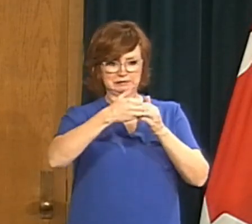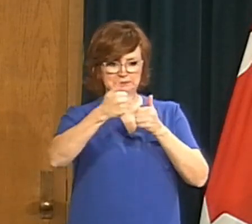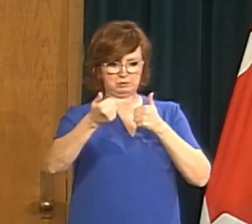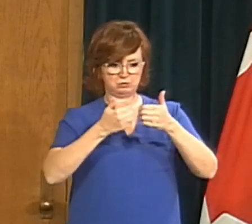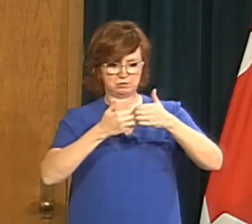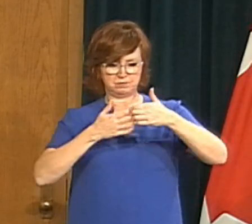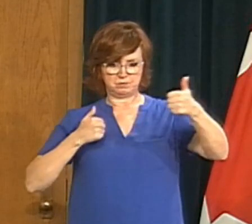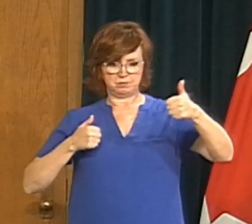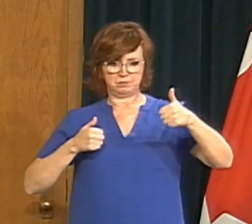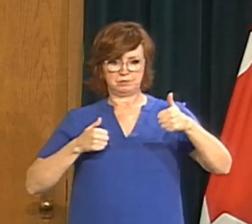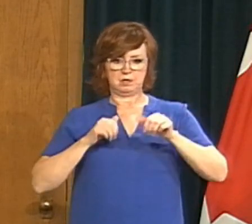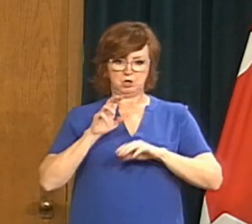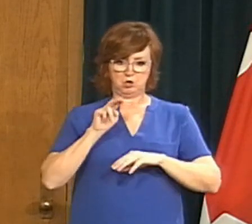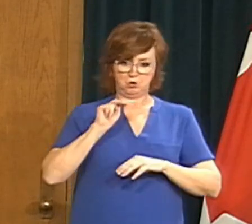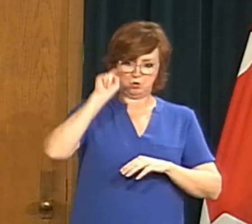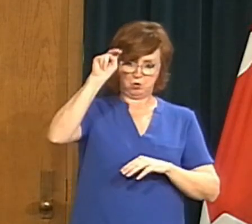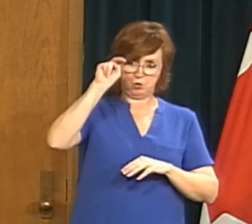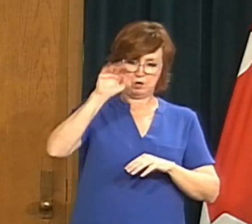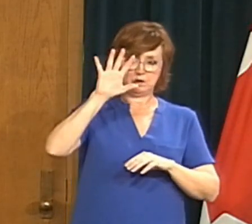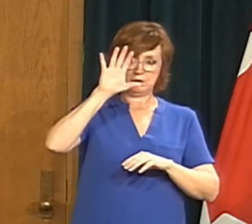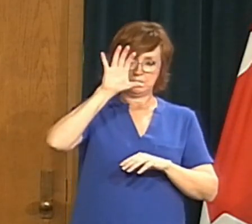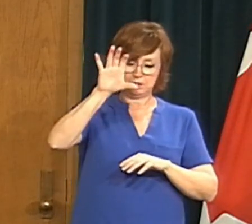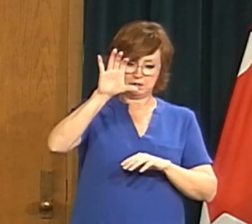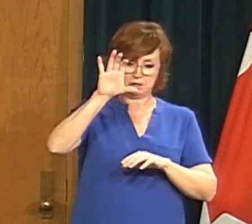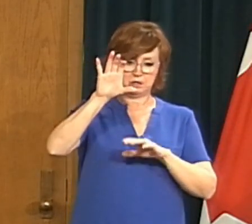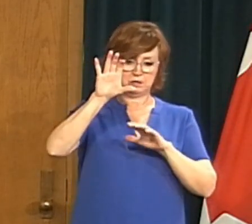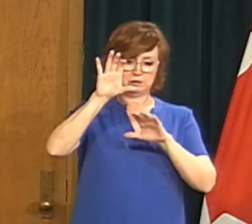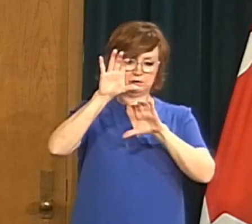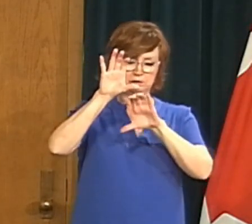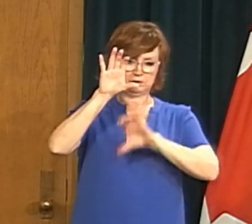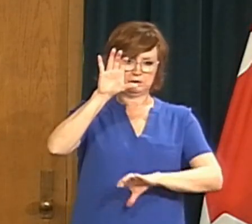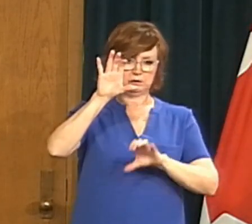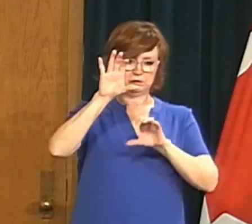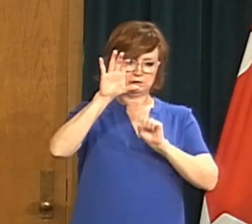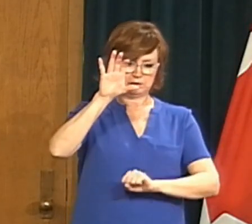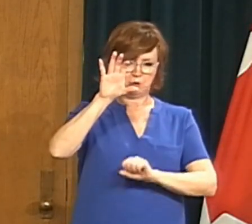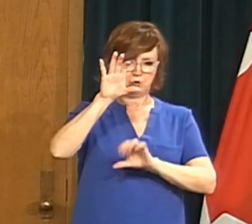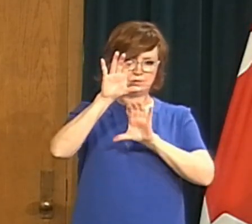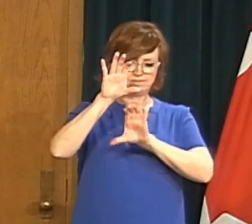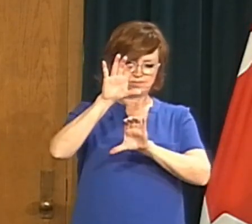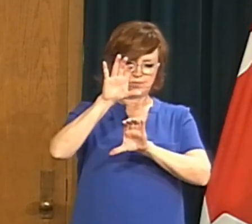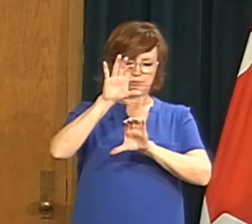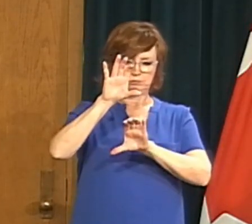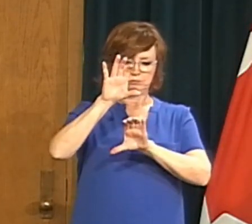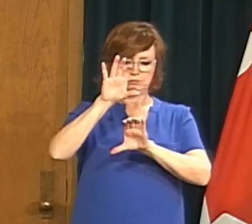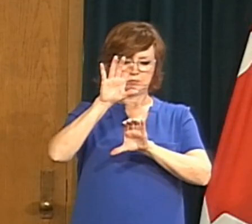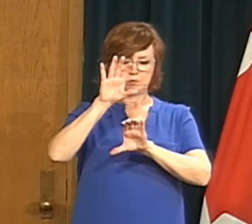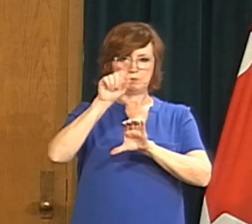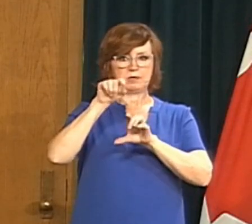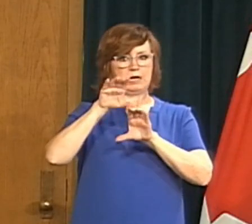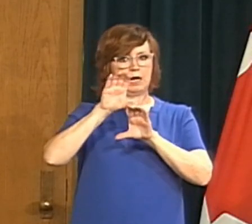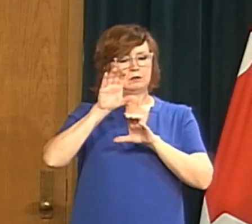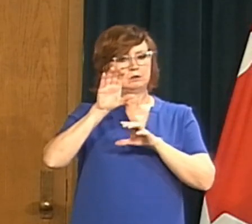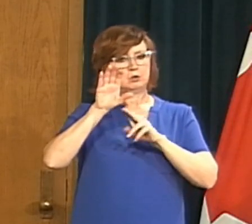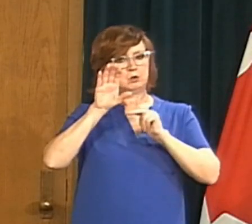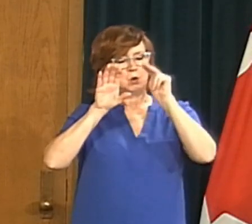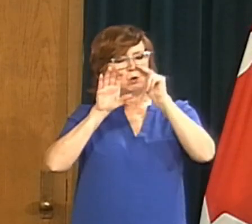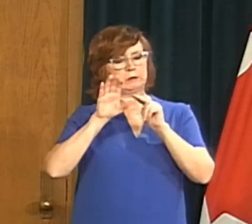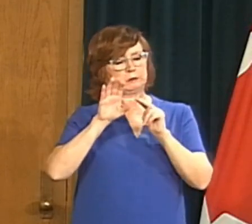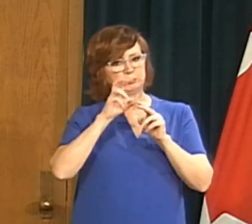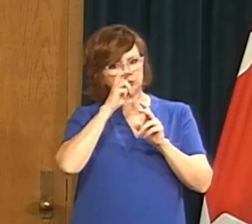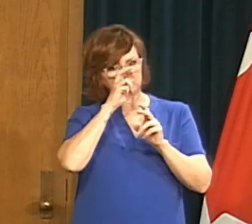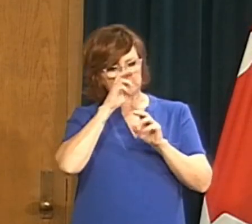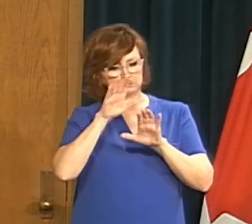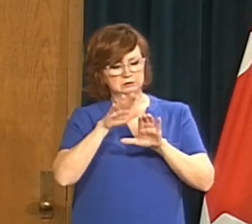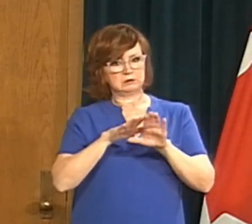differentiation in terms of the north, where in some areas you may see tighter restrictions, in some areas you may see them loosened. But here I only